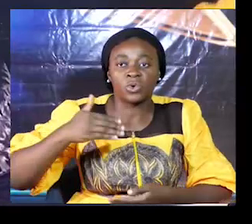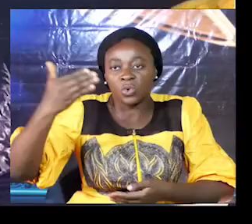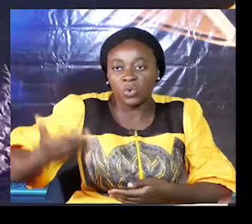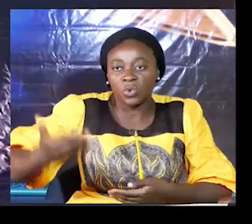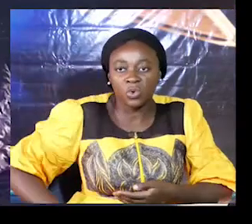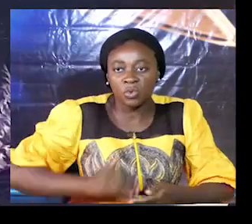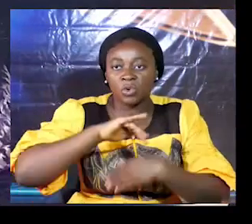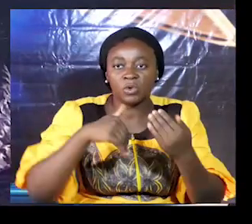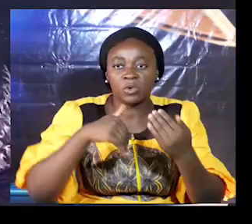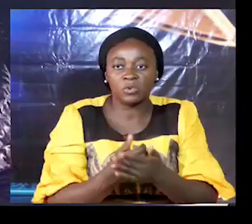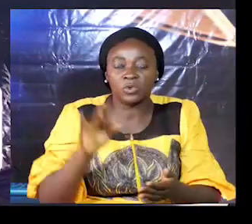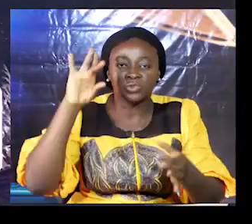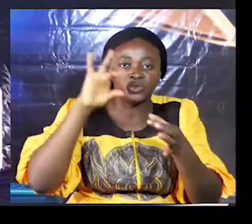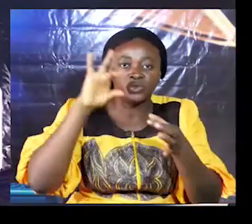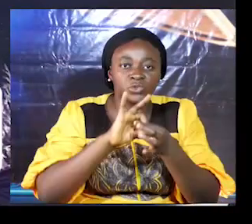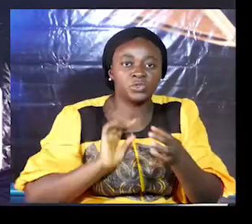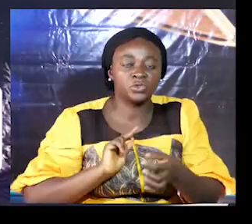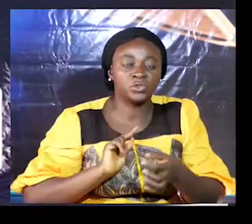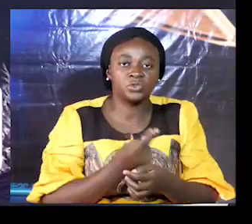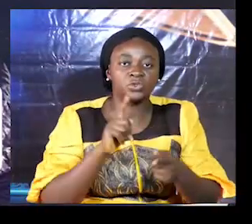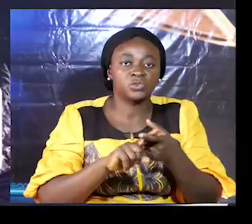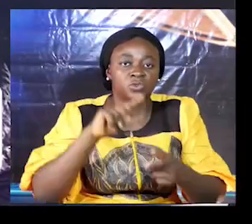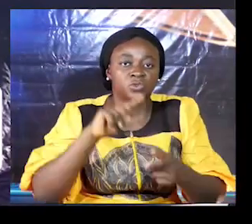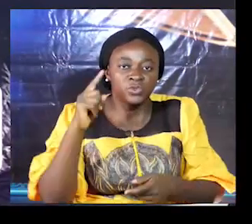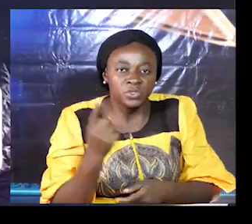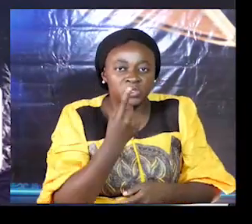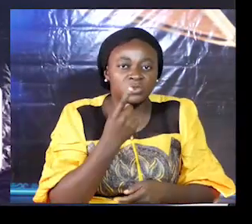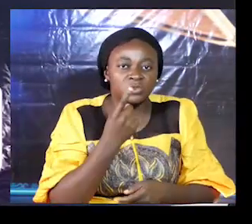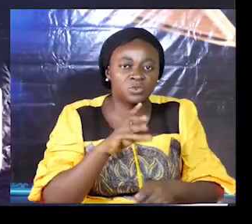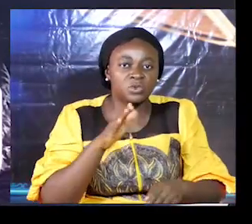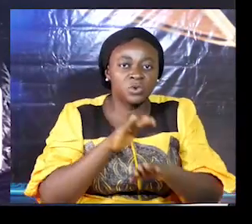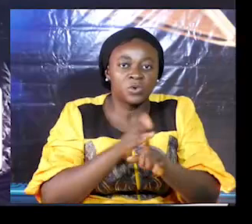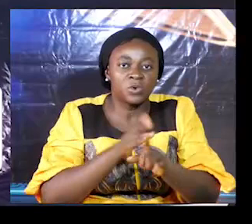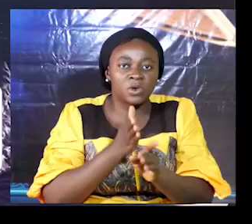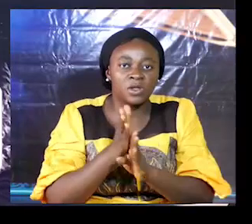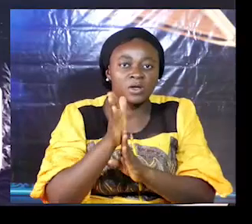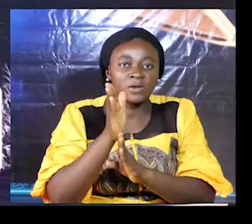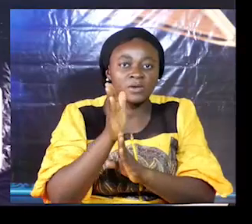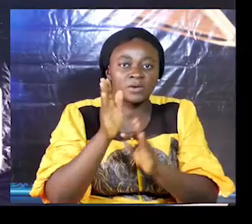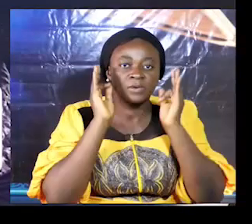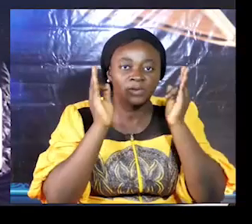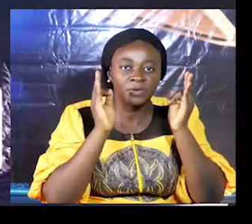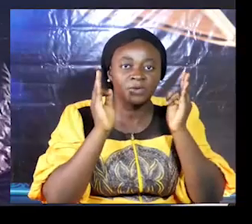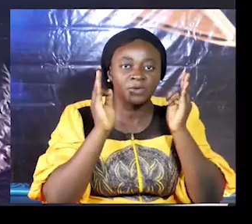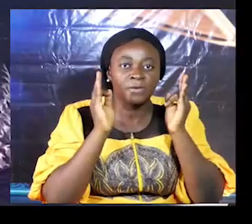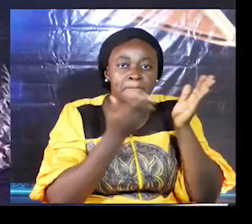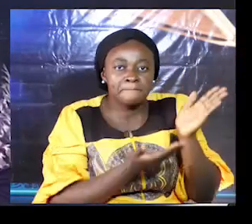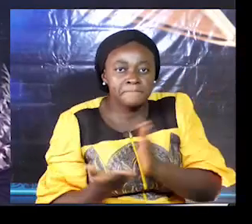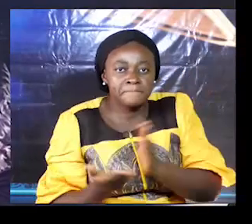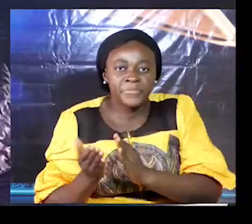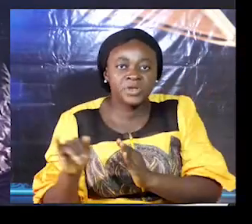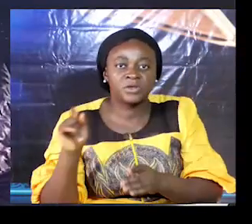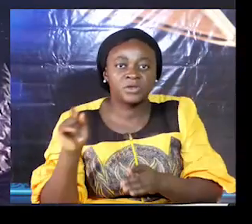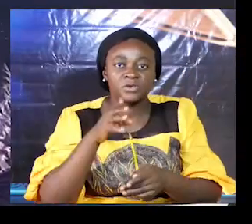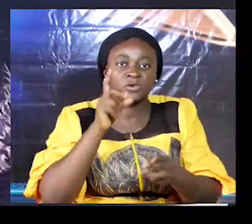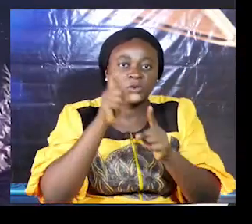program. This is Singles Online Outreach, bringing you the Word of God from Peace House Revival Labors,